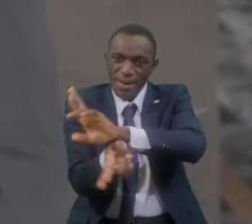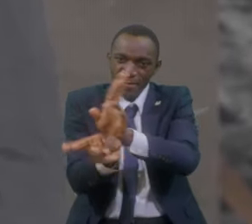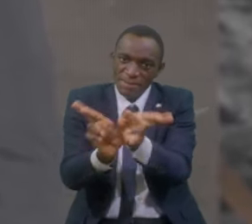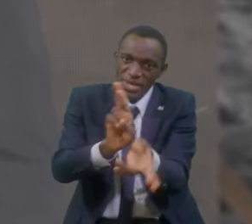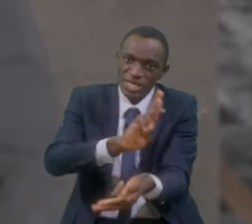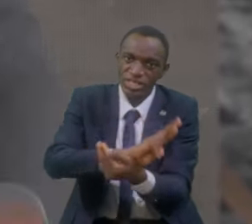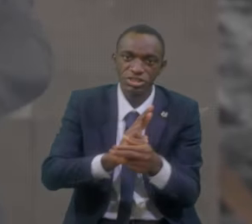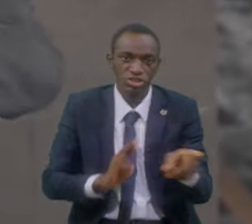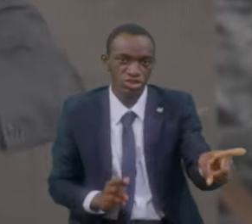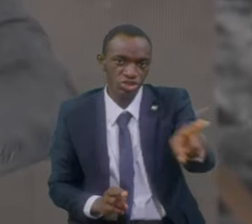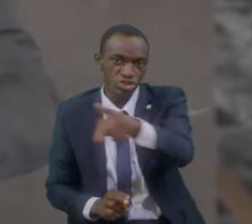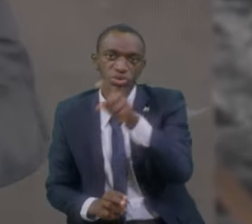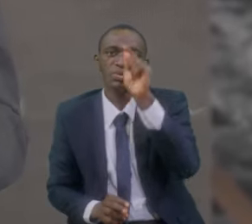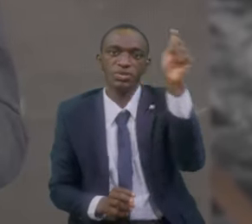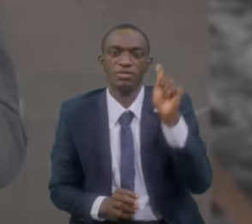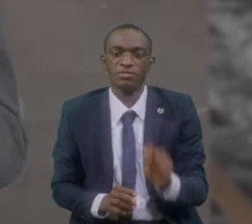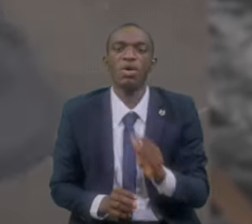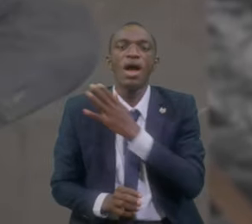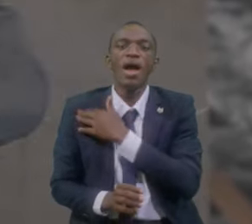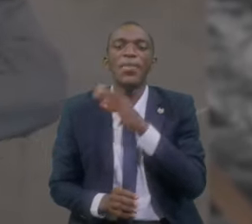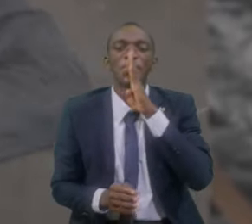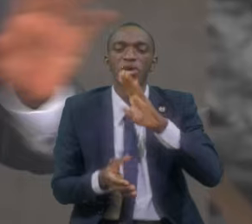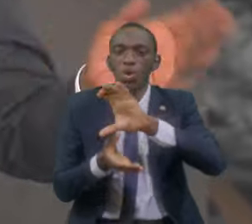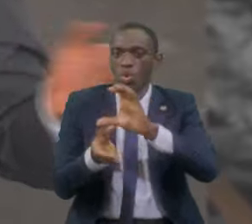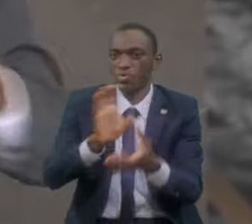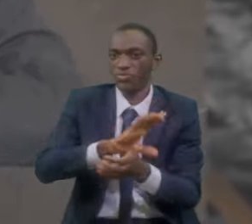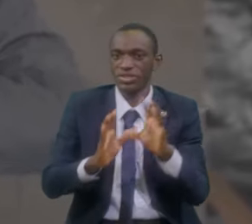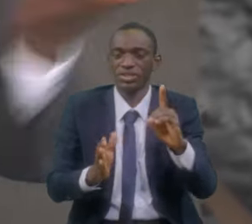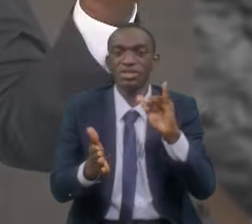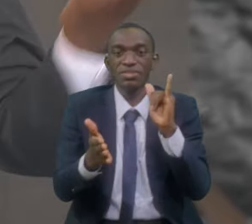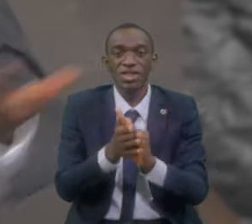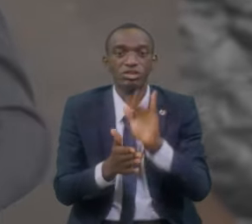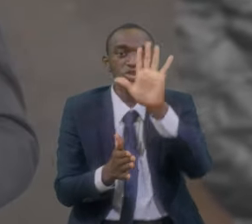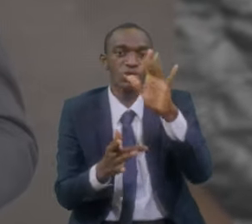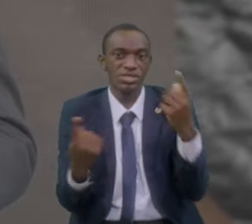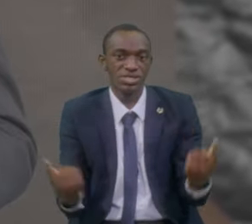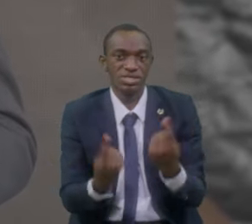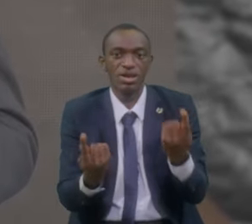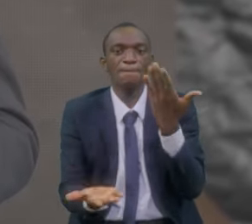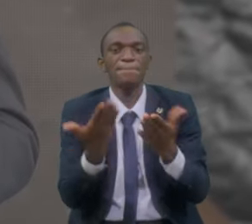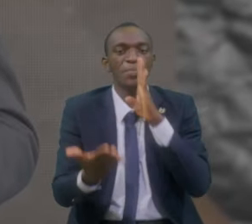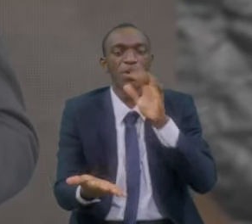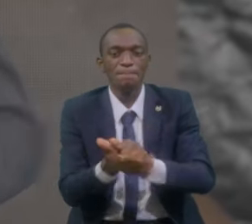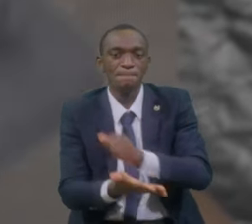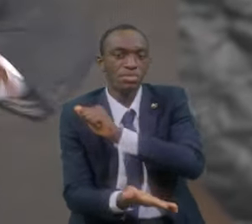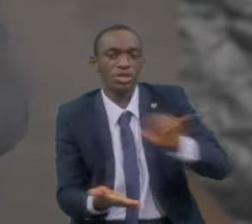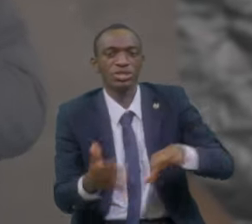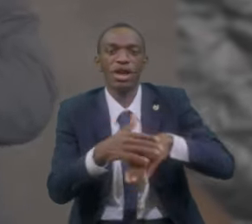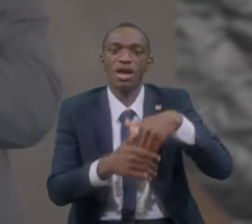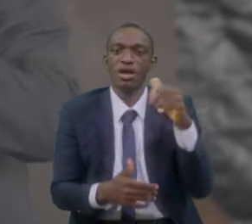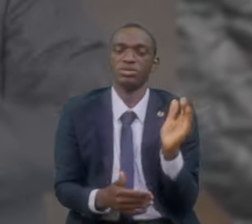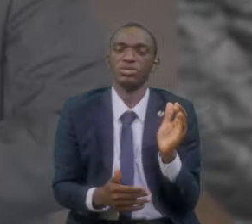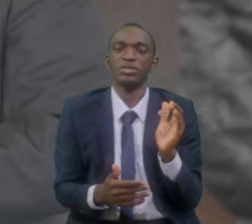therefore and be converted, that your sins may be blotted out. That